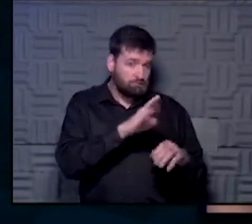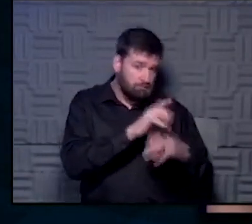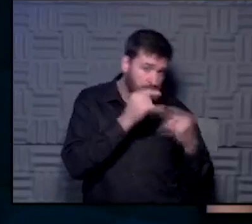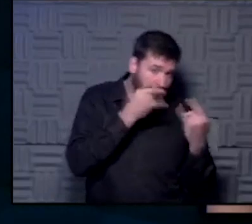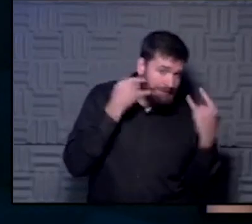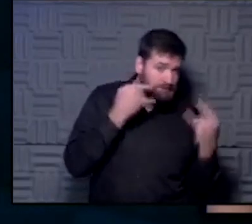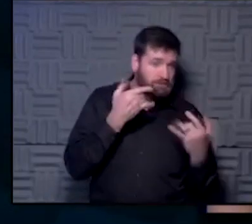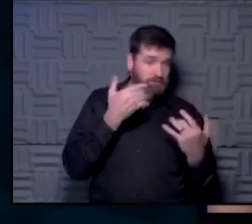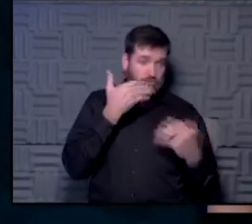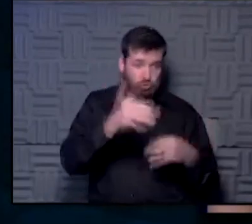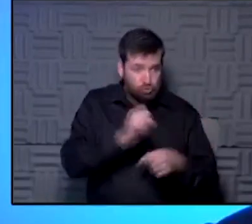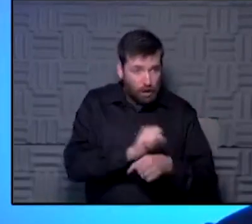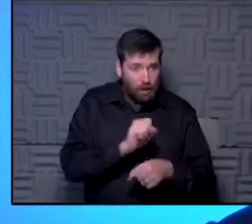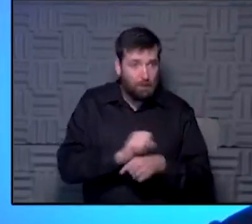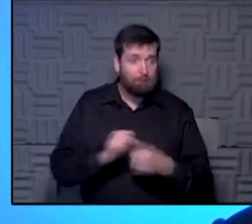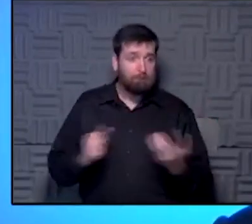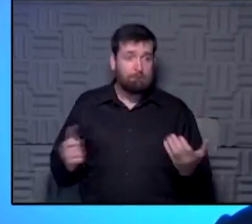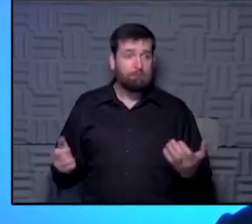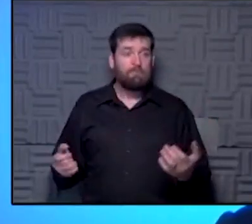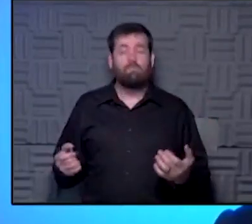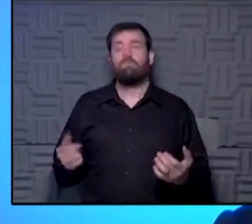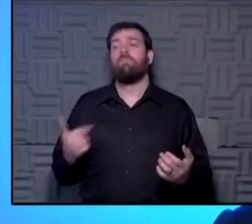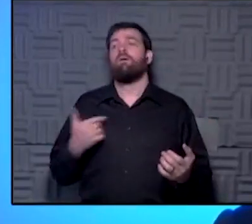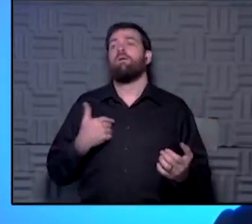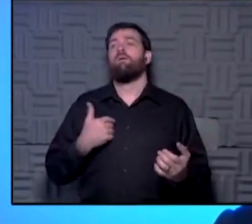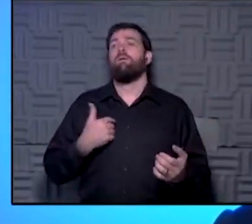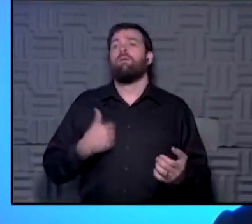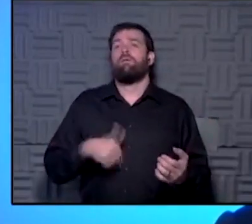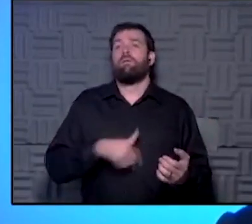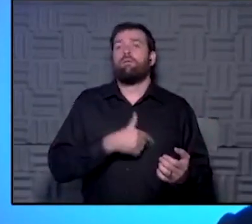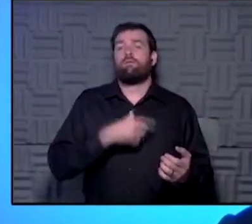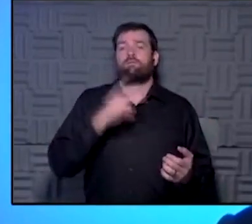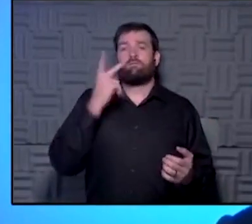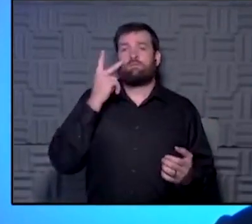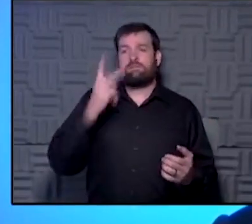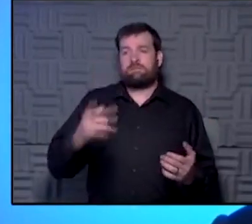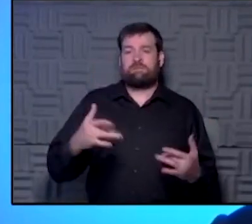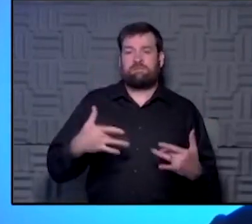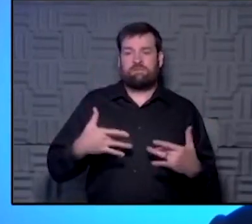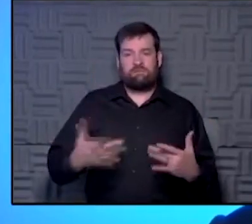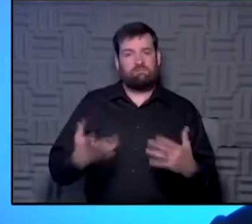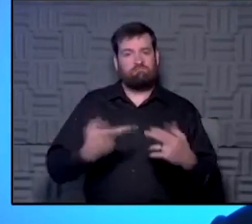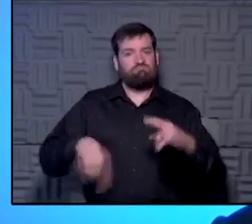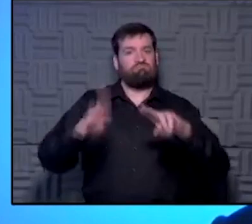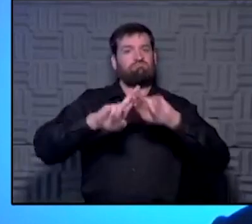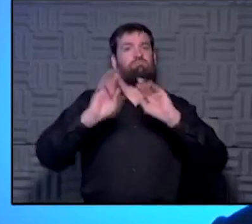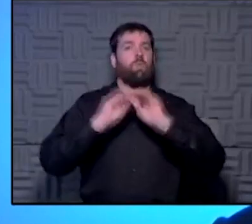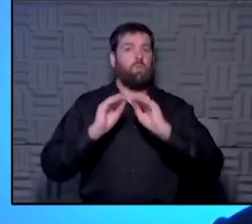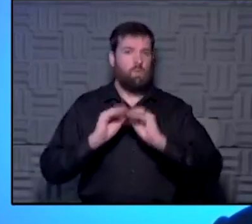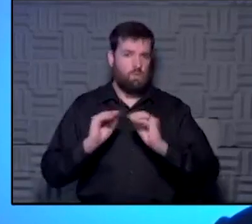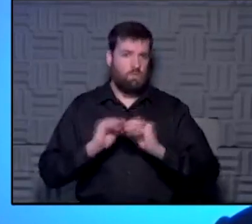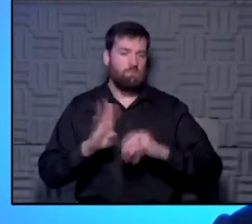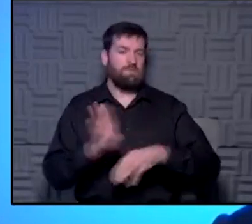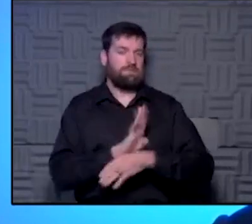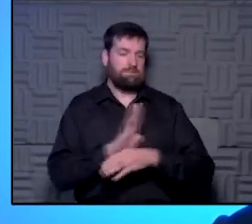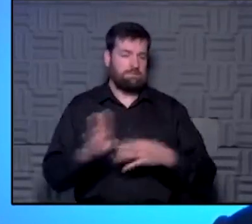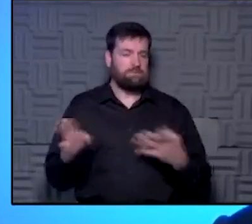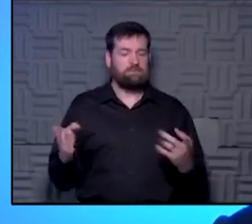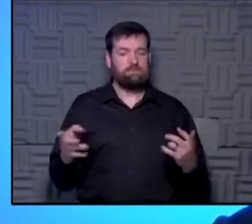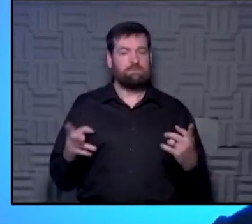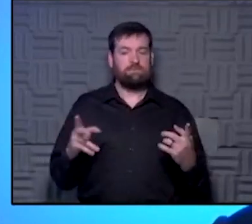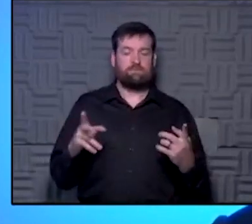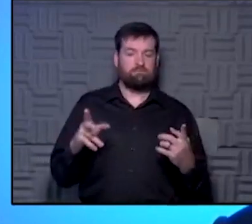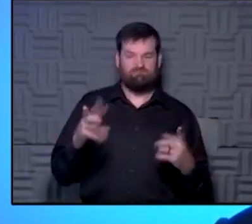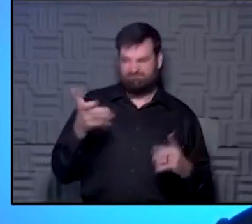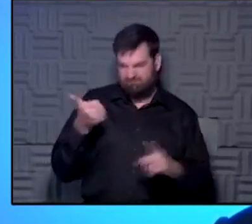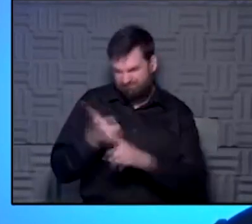good job, or? I think we've seen a trend upwards in that, where there's a lot more businesses holding staff